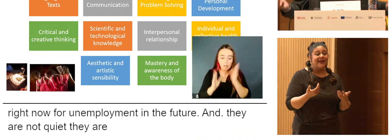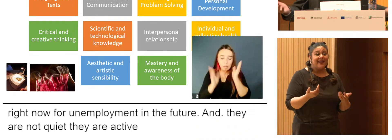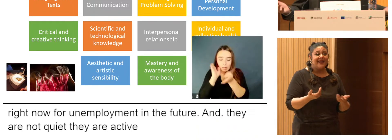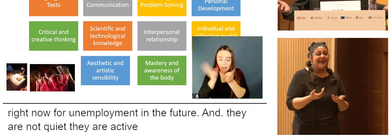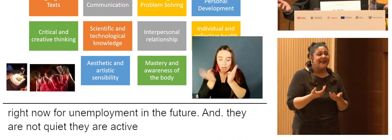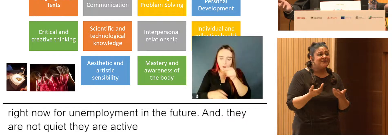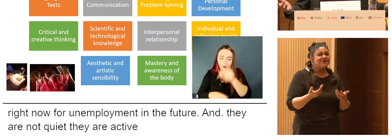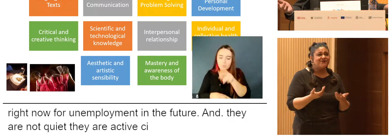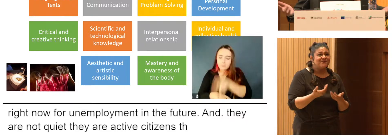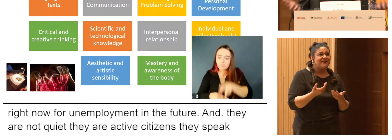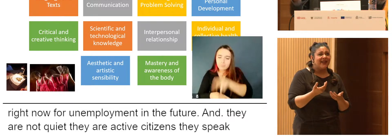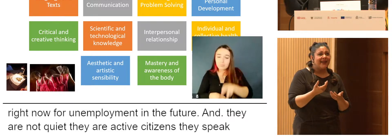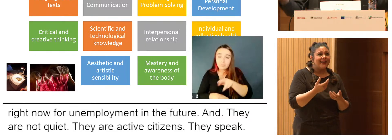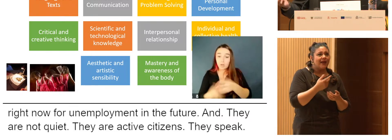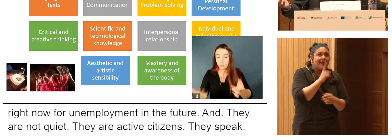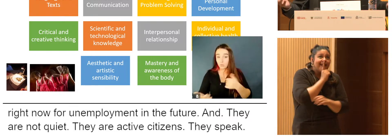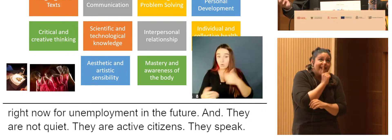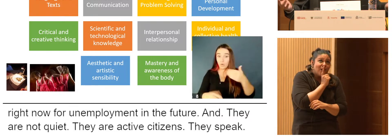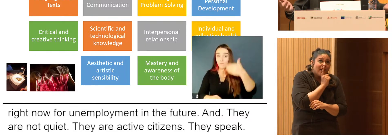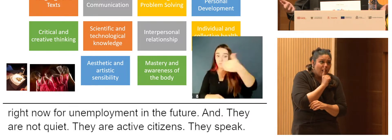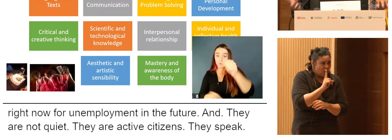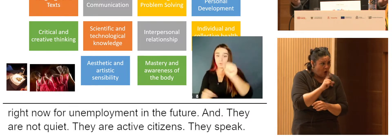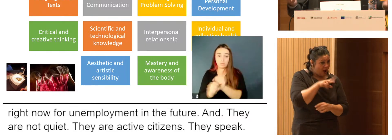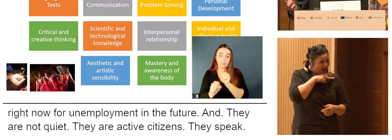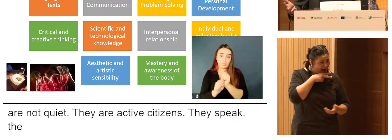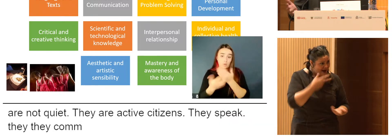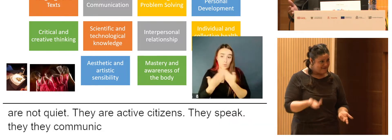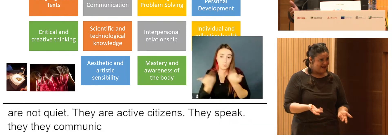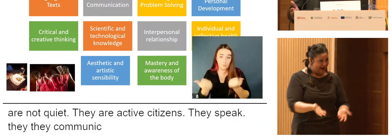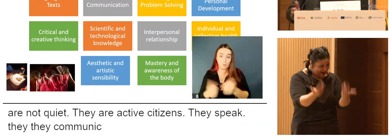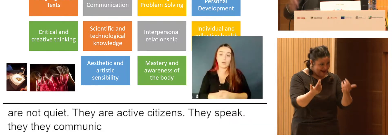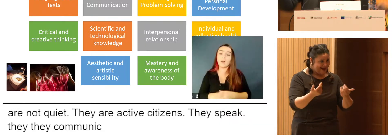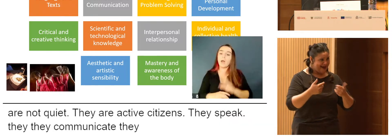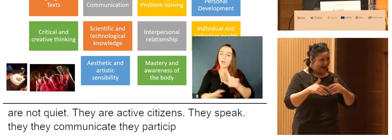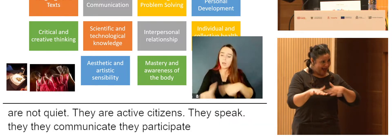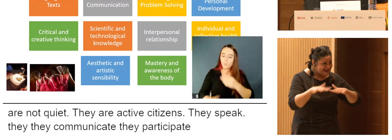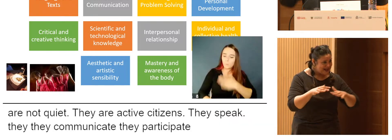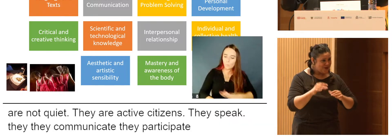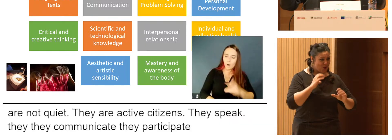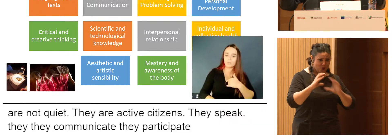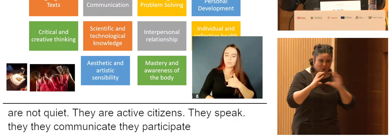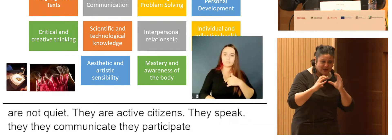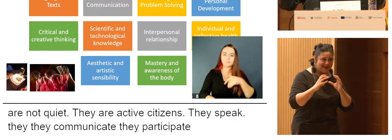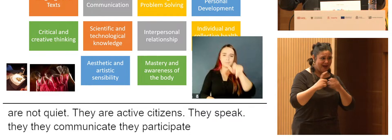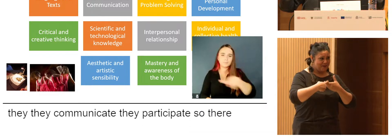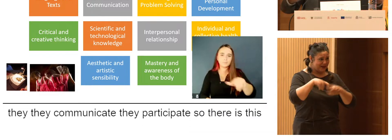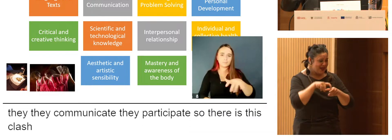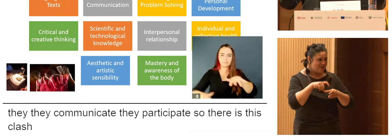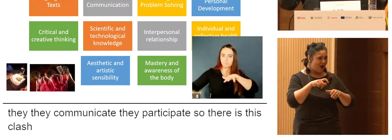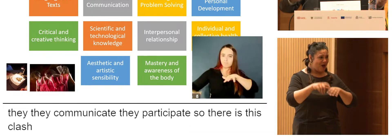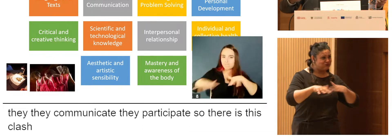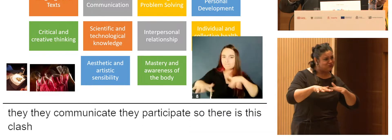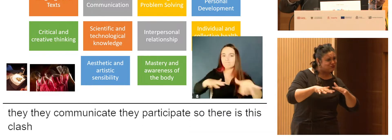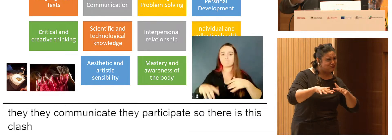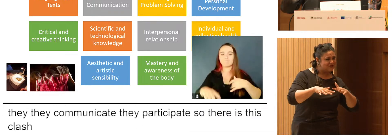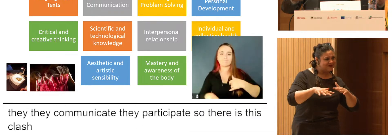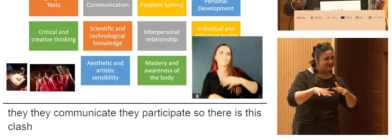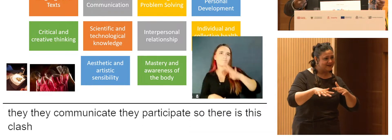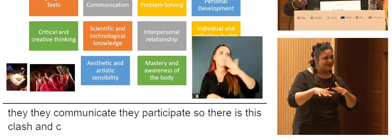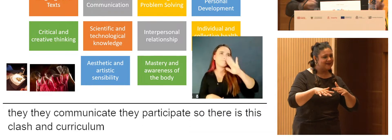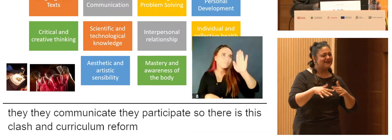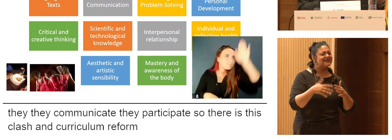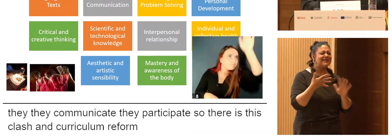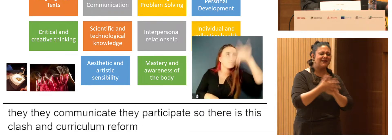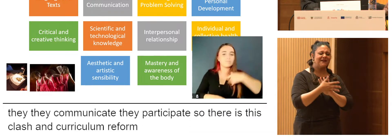They speak. They communicate. They participate. So there is this clash. And curriculum reforms in